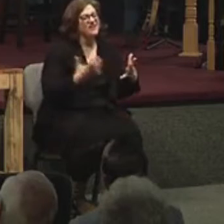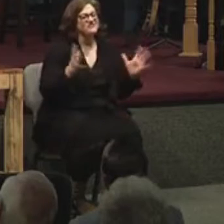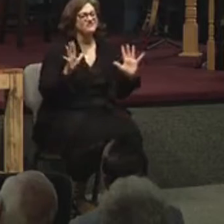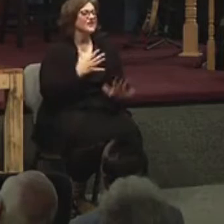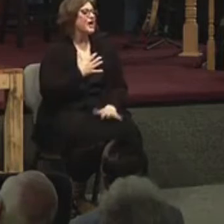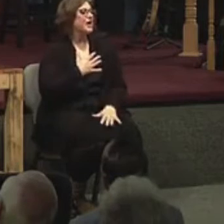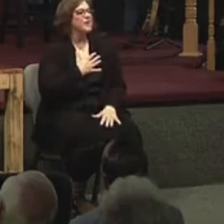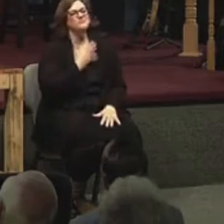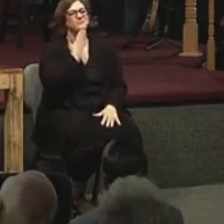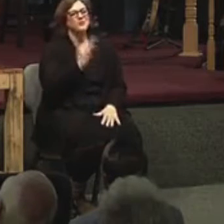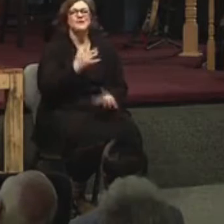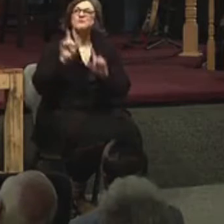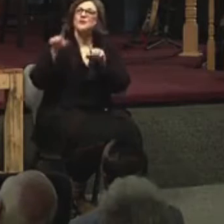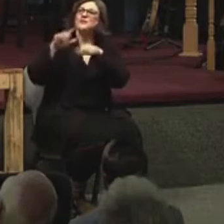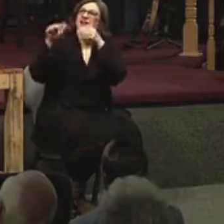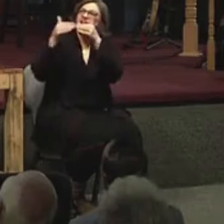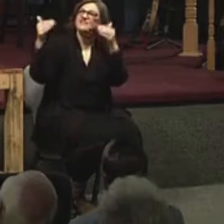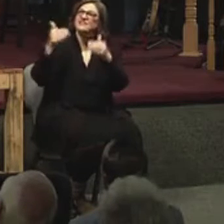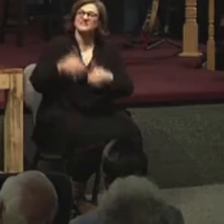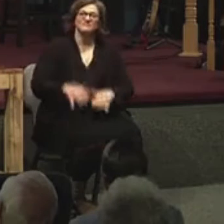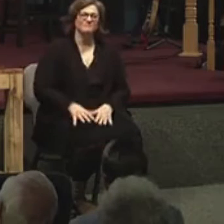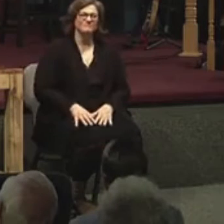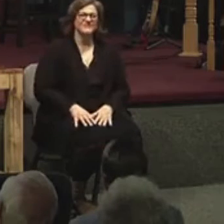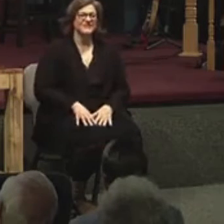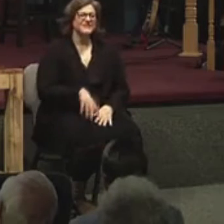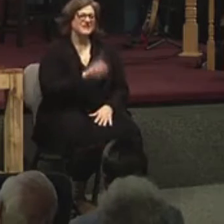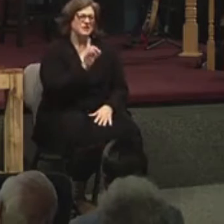is a gospel of comfort,